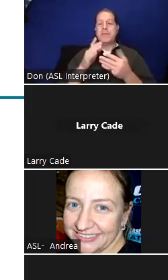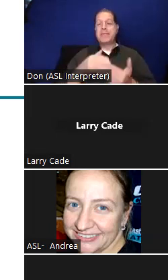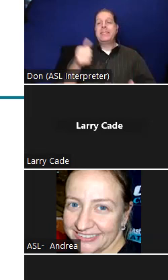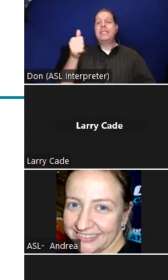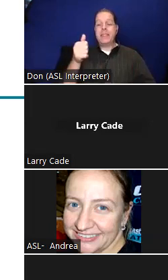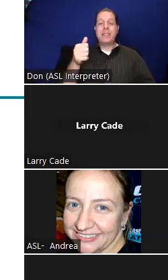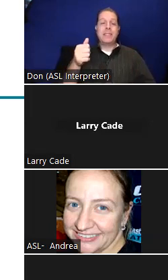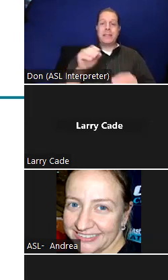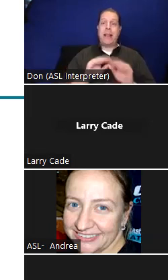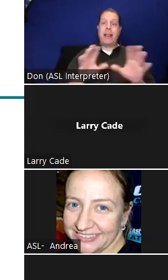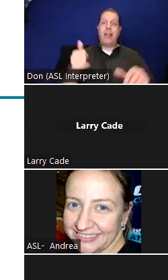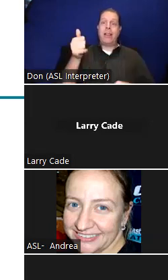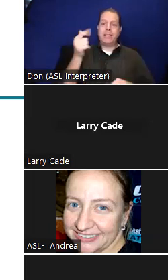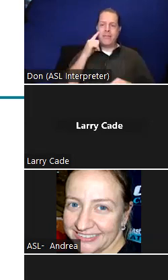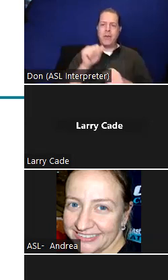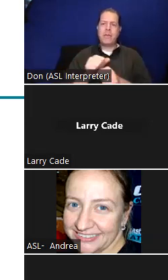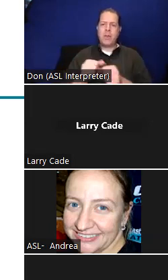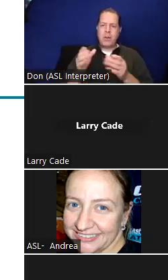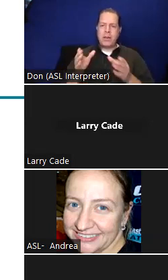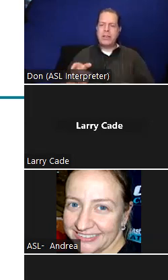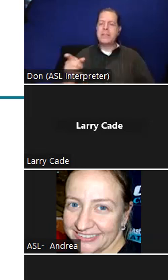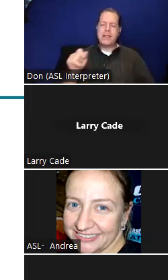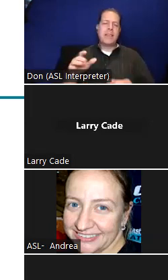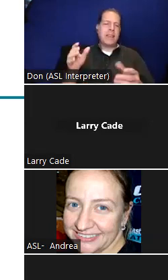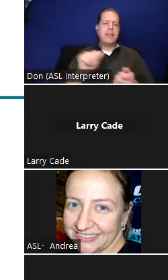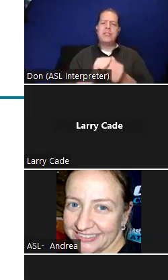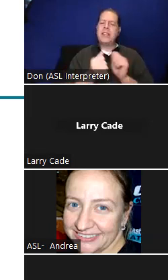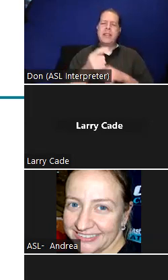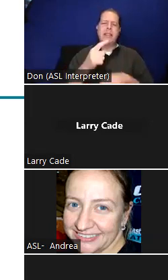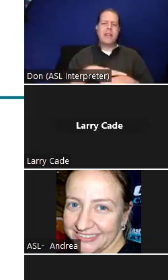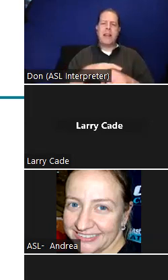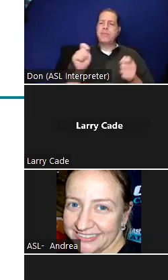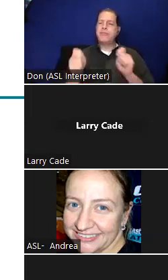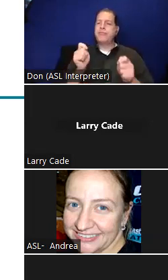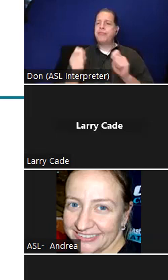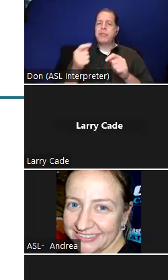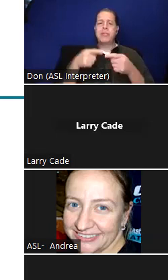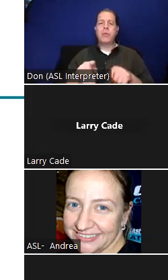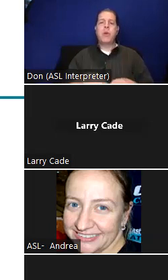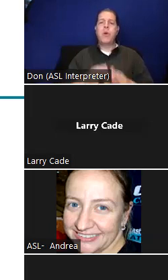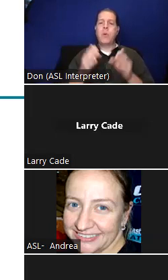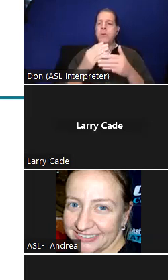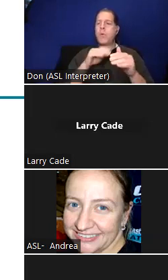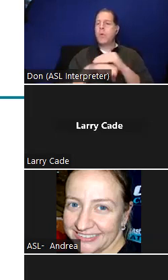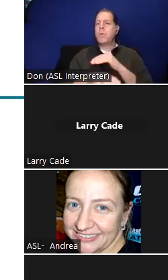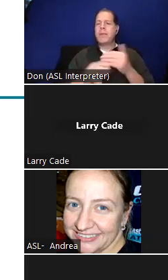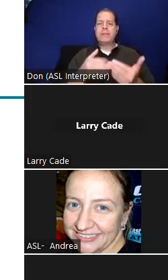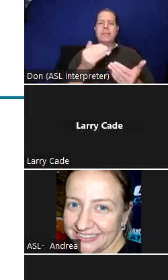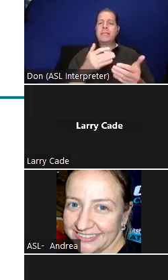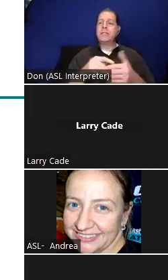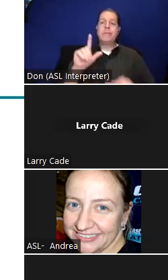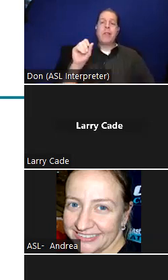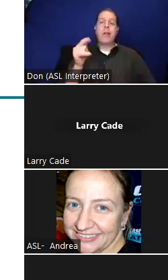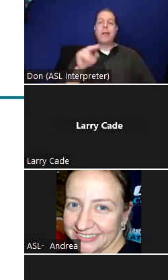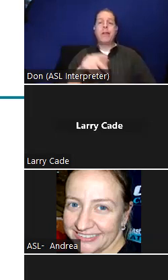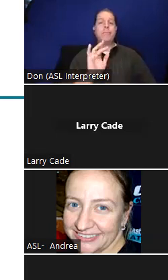easiest, clearest for employees. They can change it at any time during open enrollment very easily. They can just log back in and